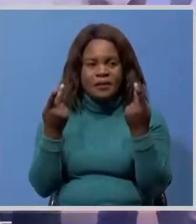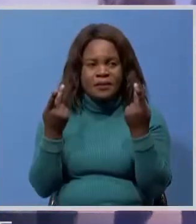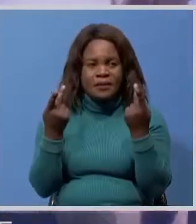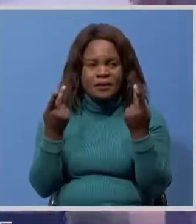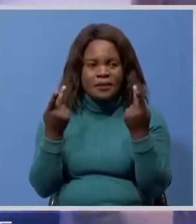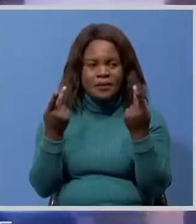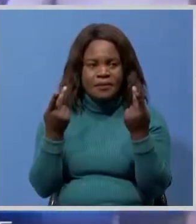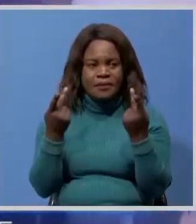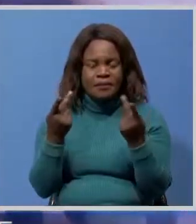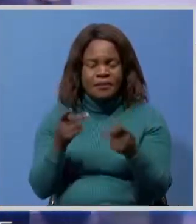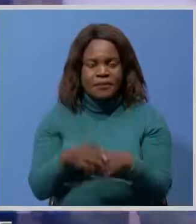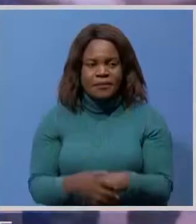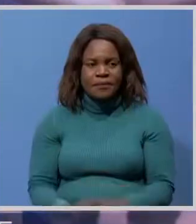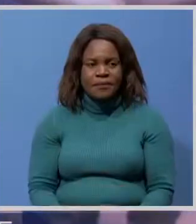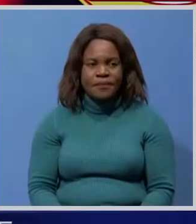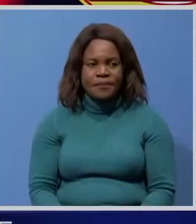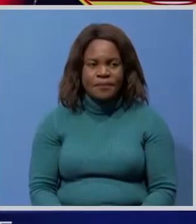News, Mpika District.